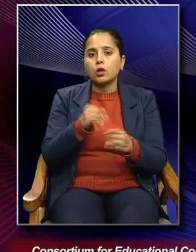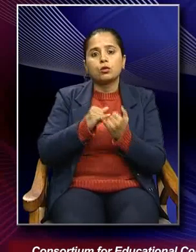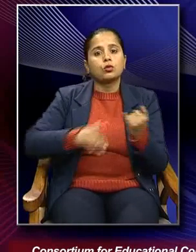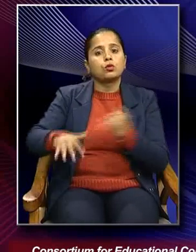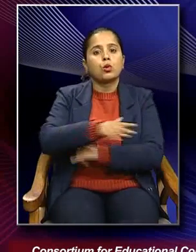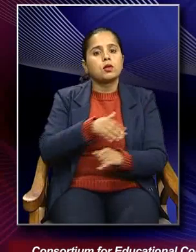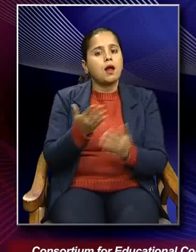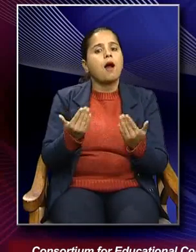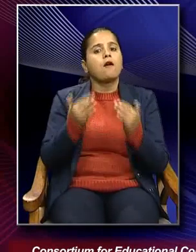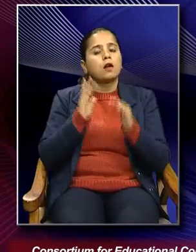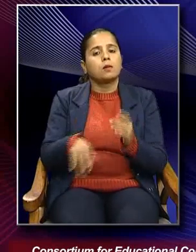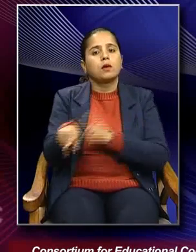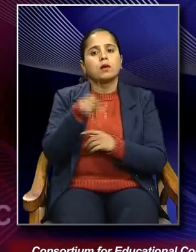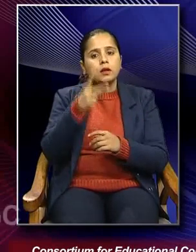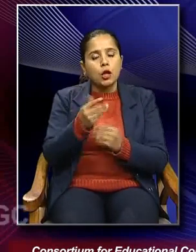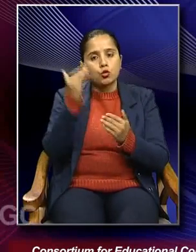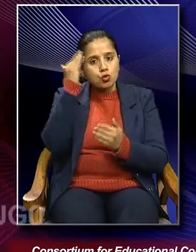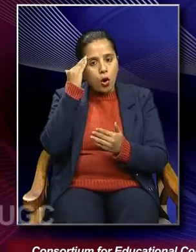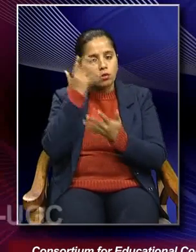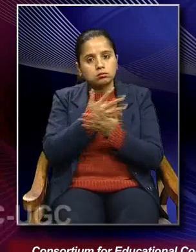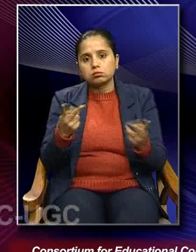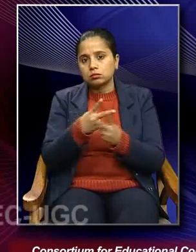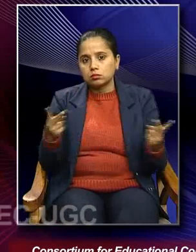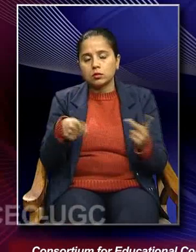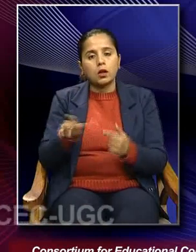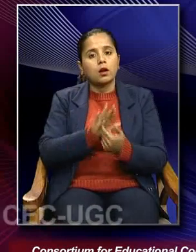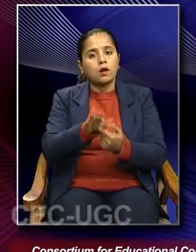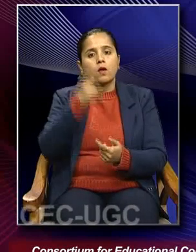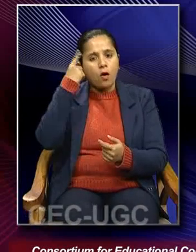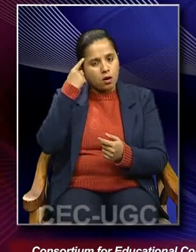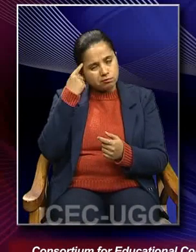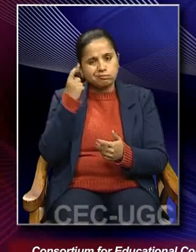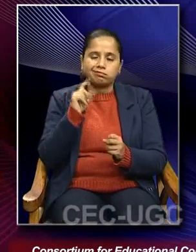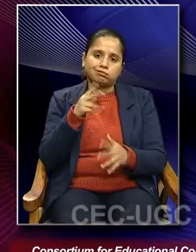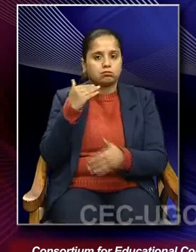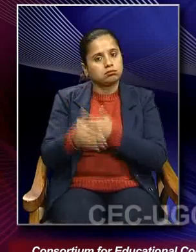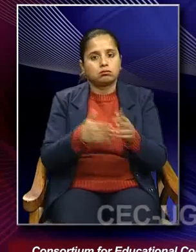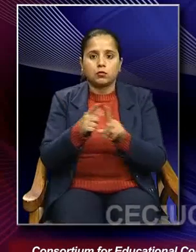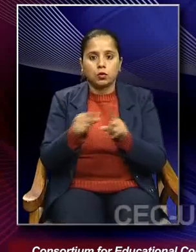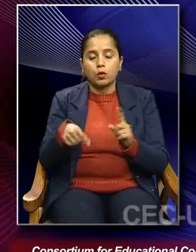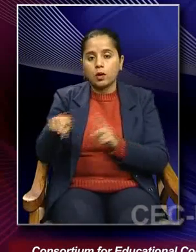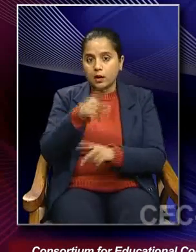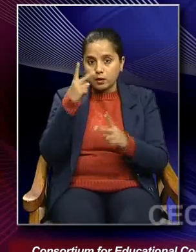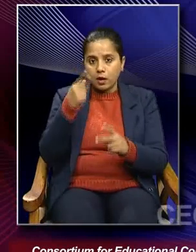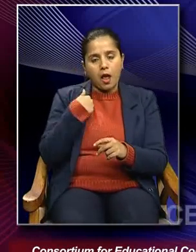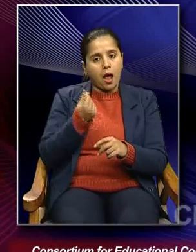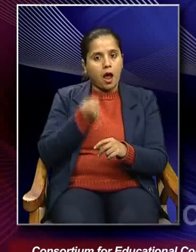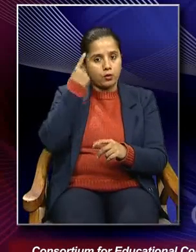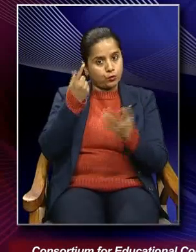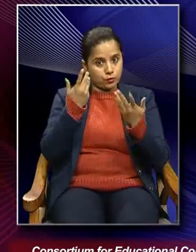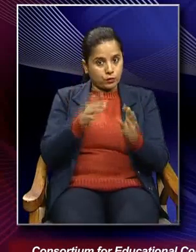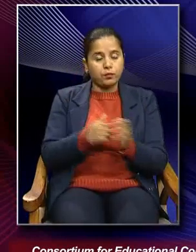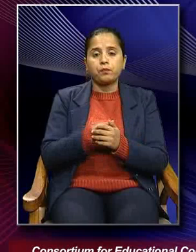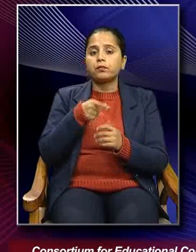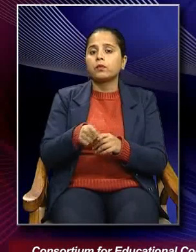socially available stock of knowledge and taken for granted. So, when we have understood